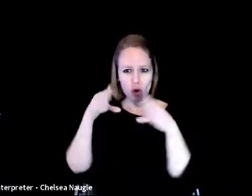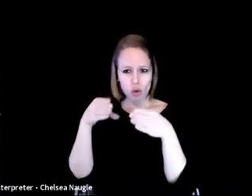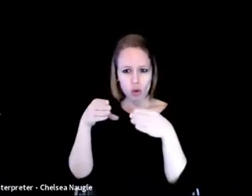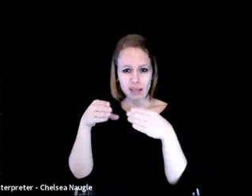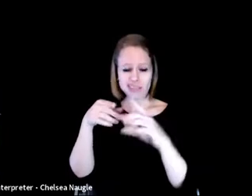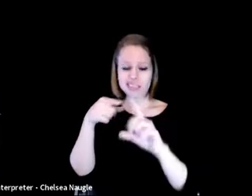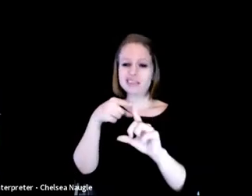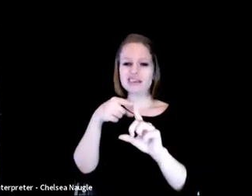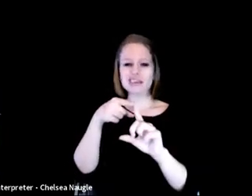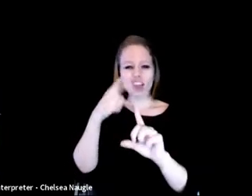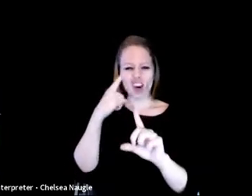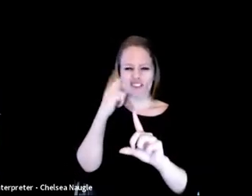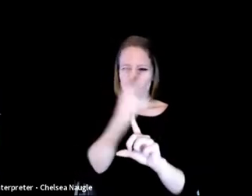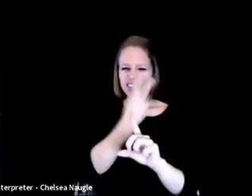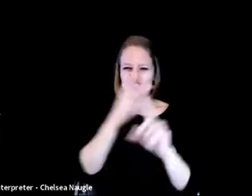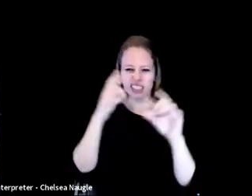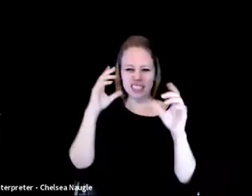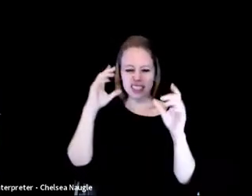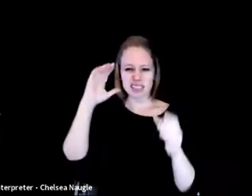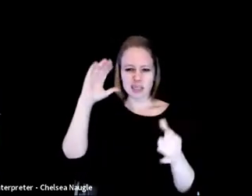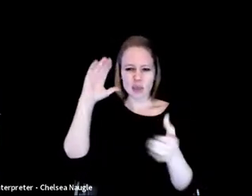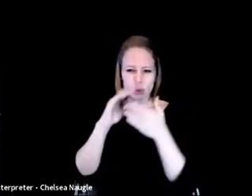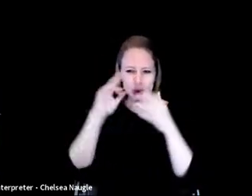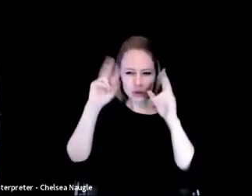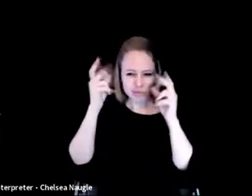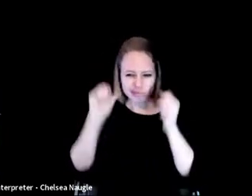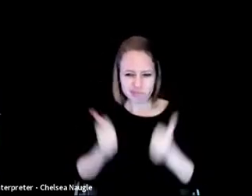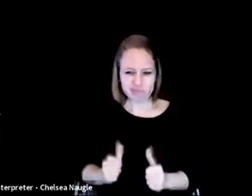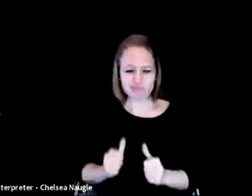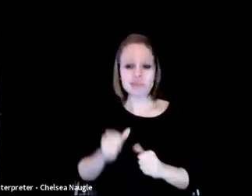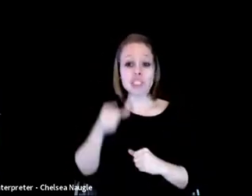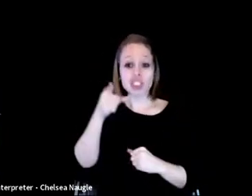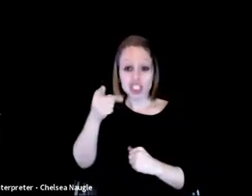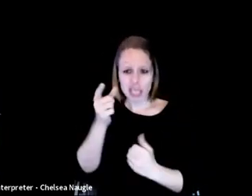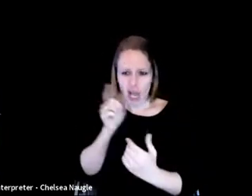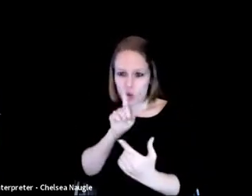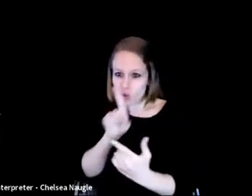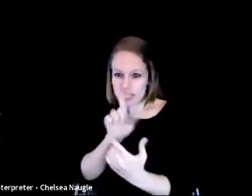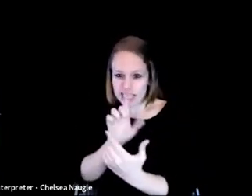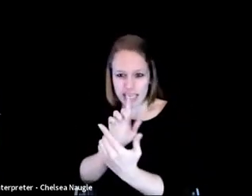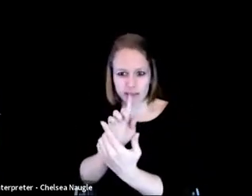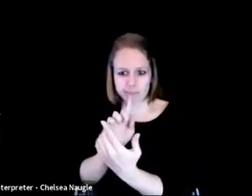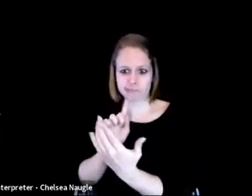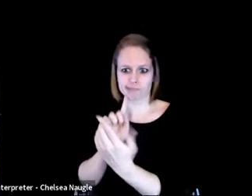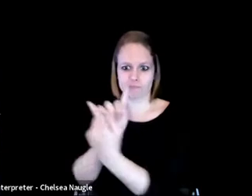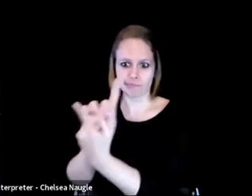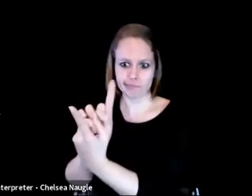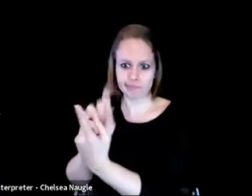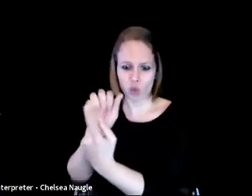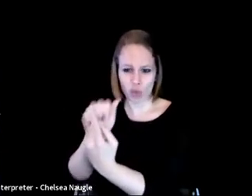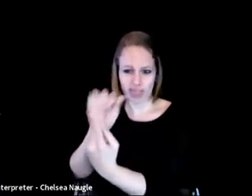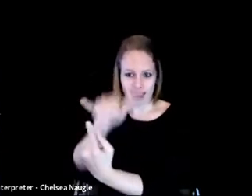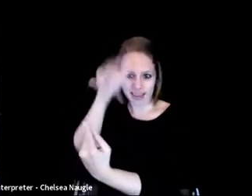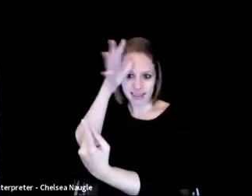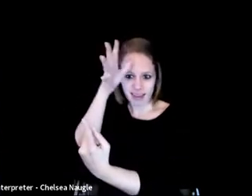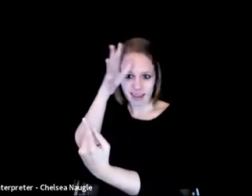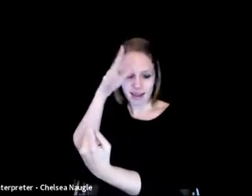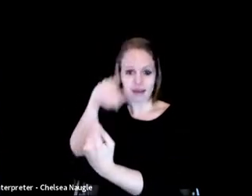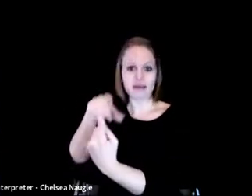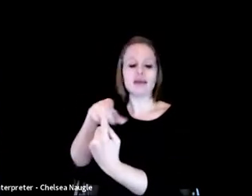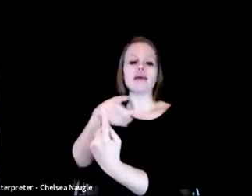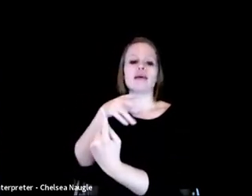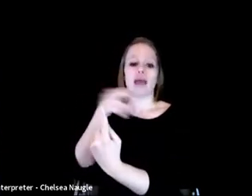Get really close, see what he's doing, make a request for the kind of animal she wants, and have this wonderful, you know, very warm